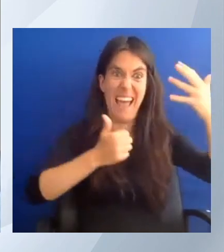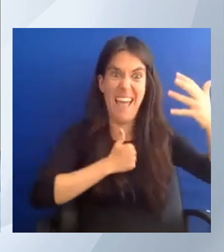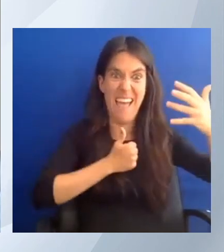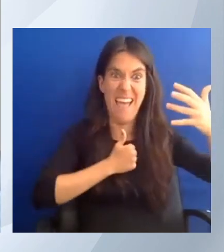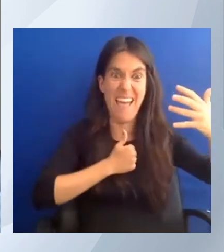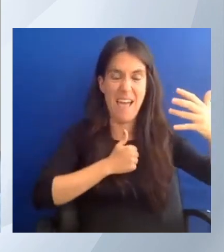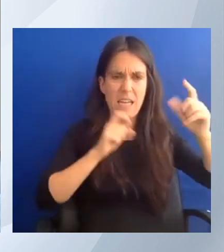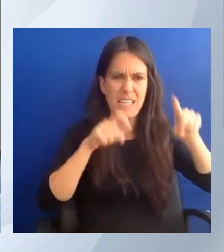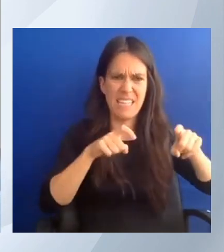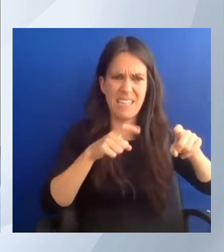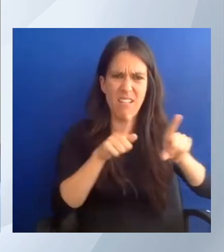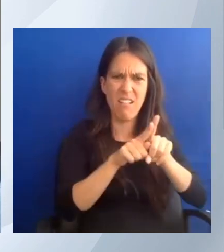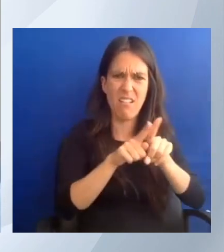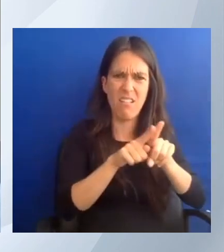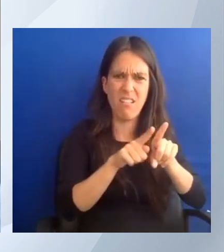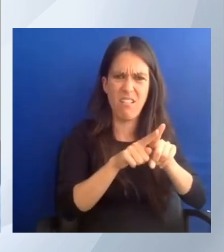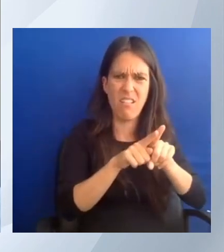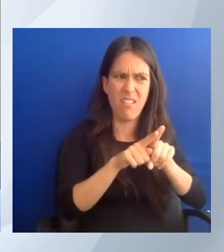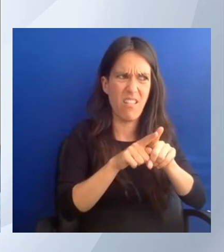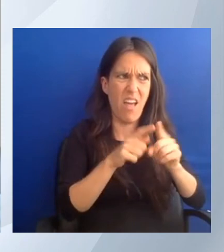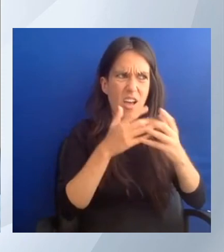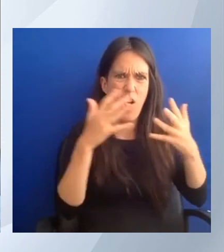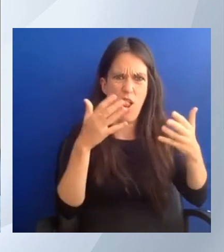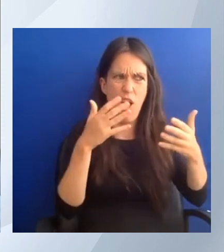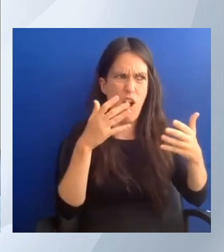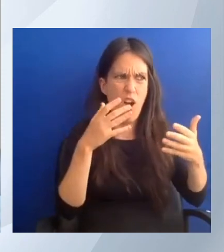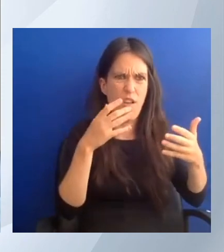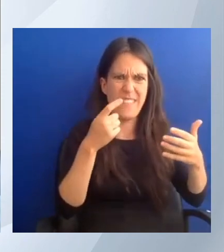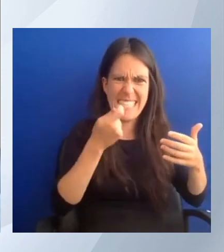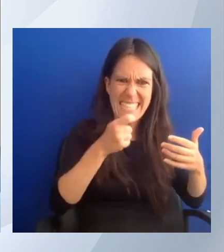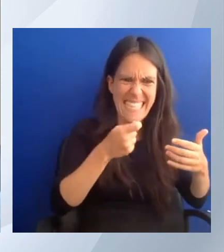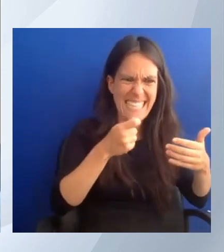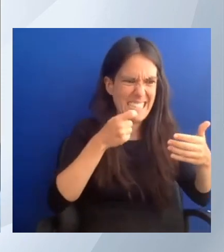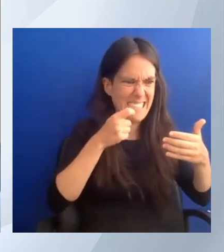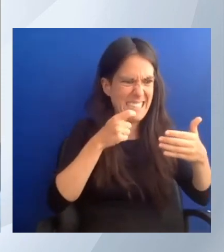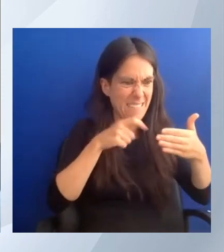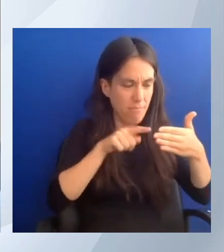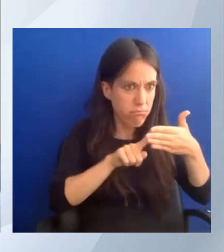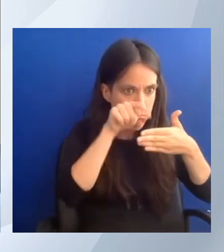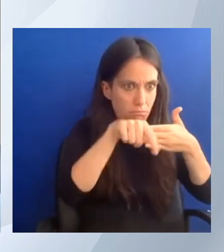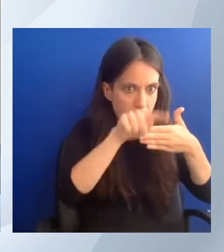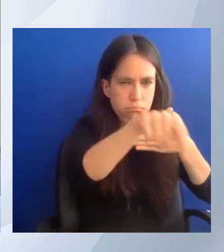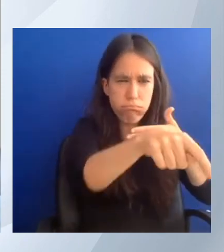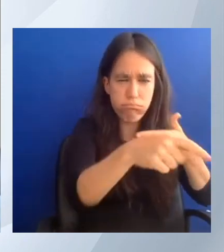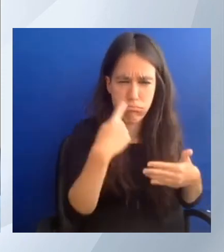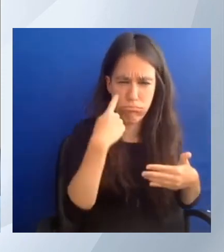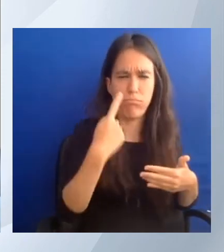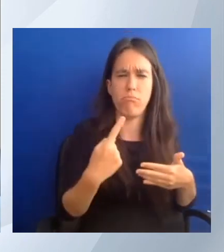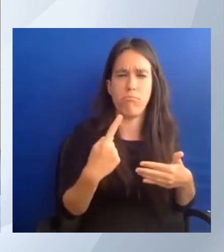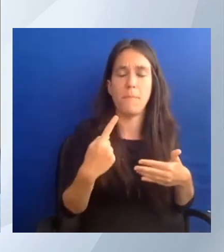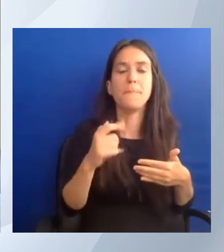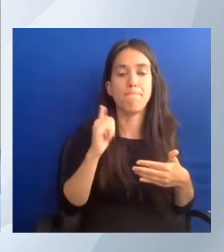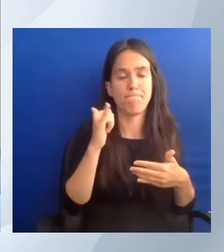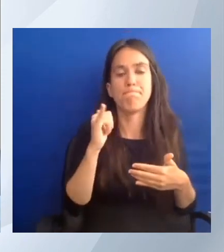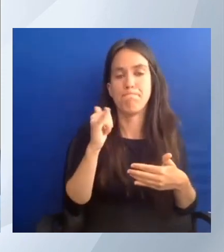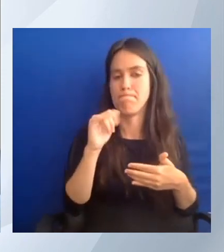value pair there. Yes, that's a very important observation. So as of today,